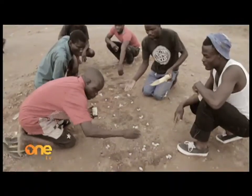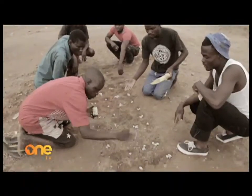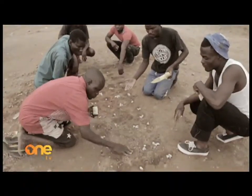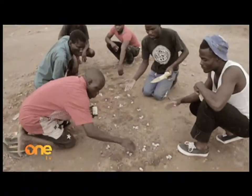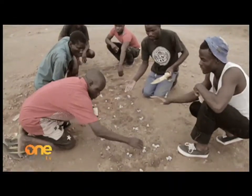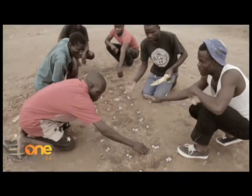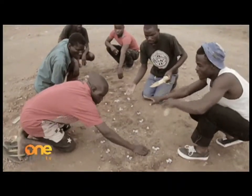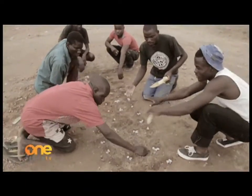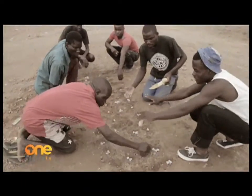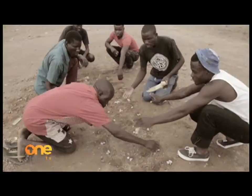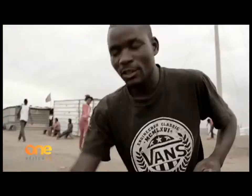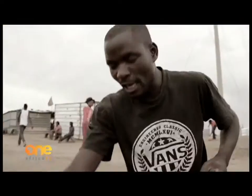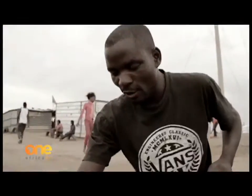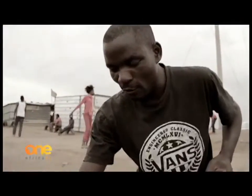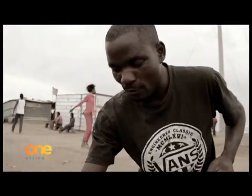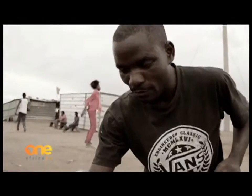Hey,